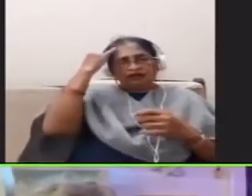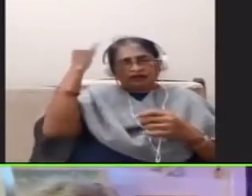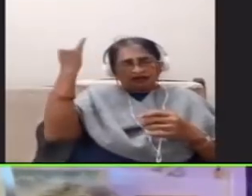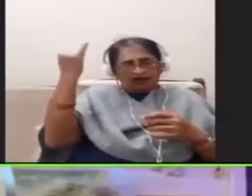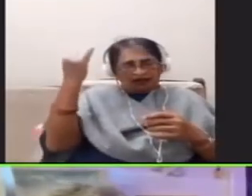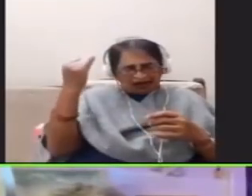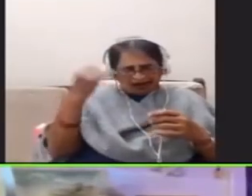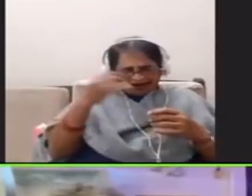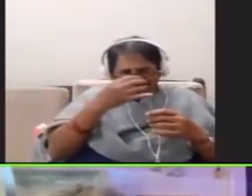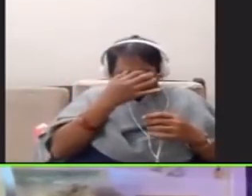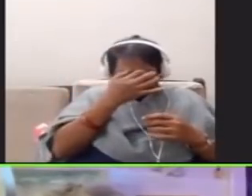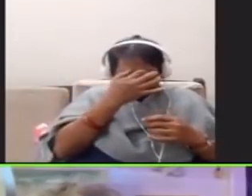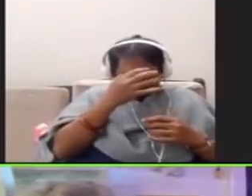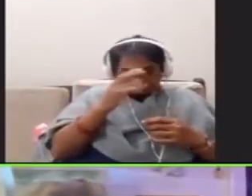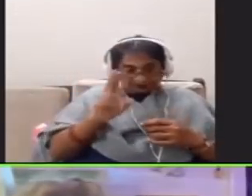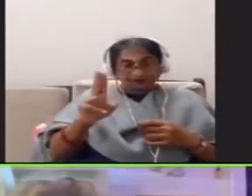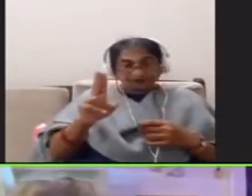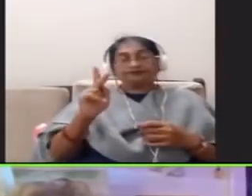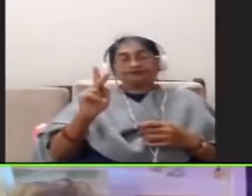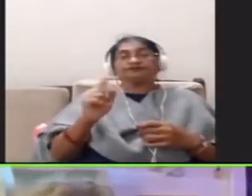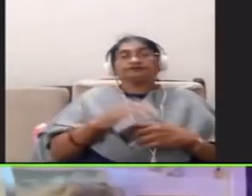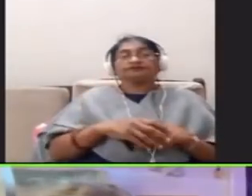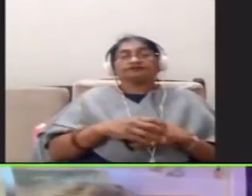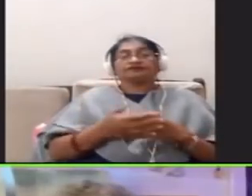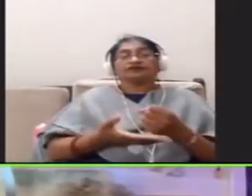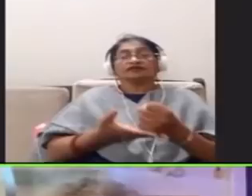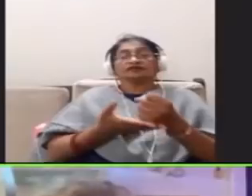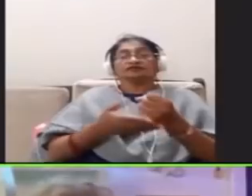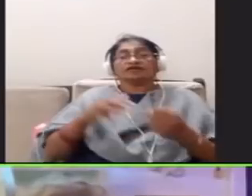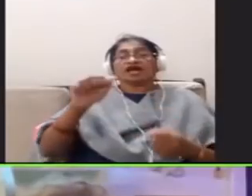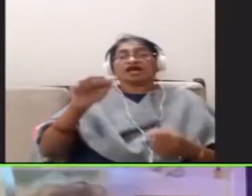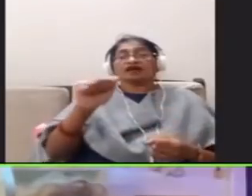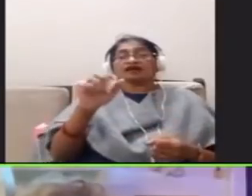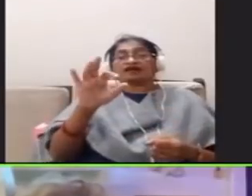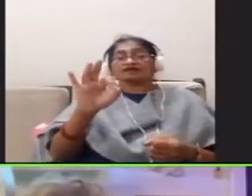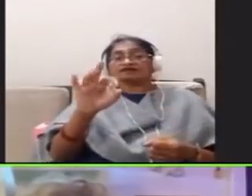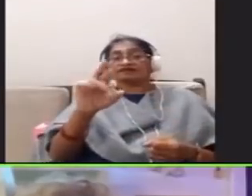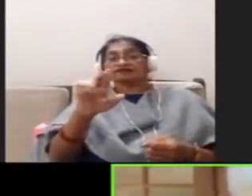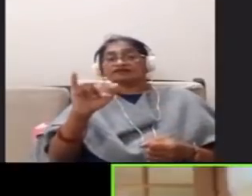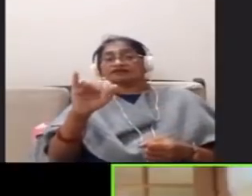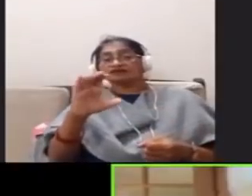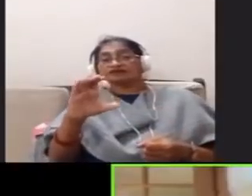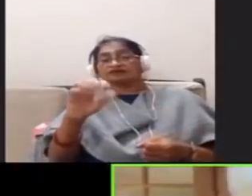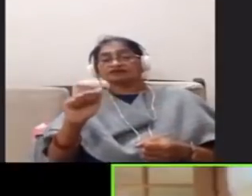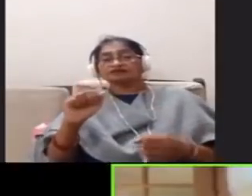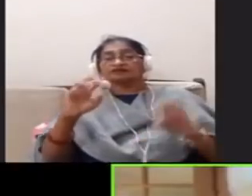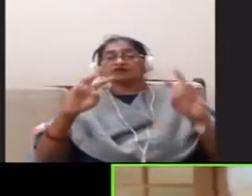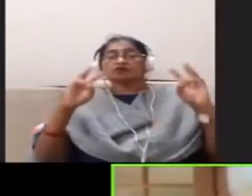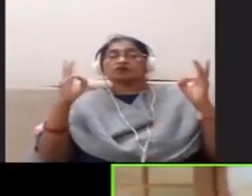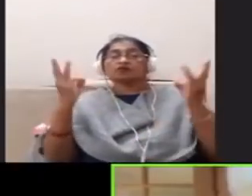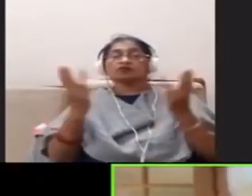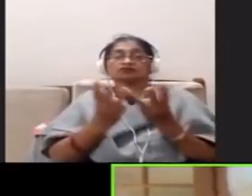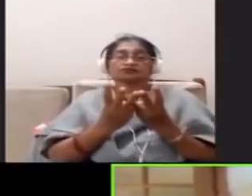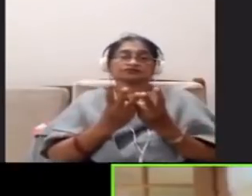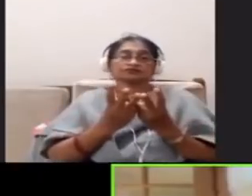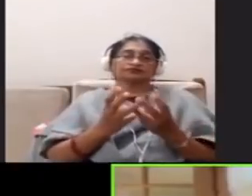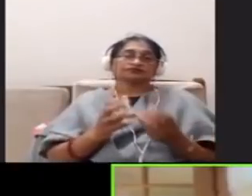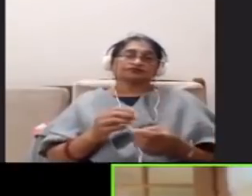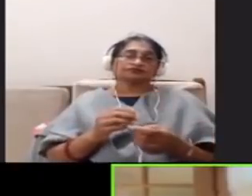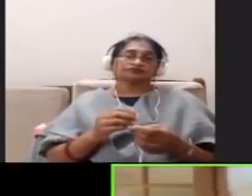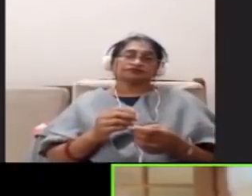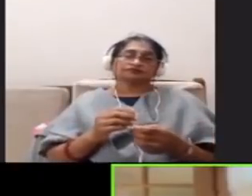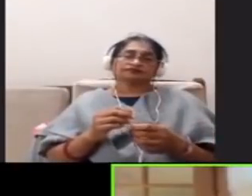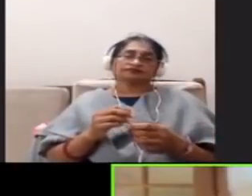UK could be helping somebody in Africa or wherever, all over the world. And I think that brings a lot of